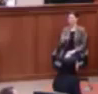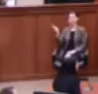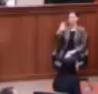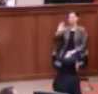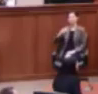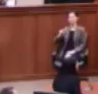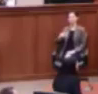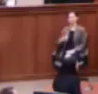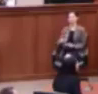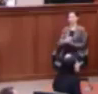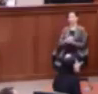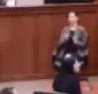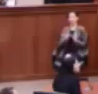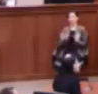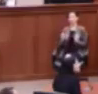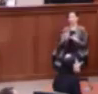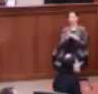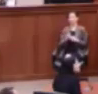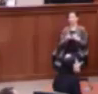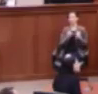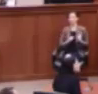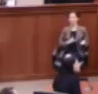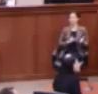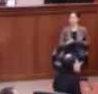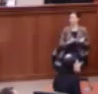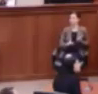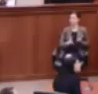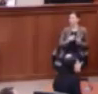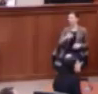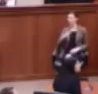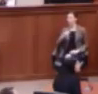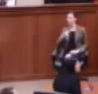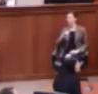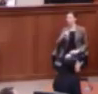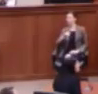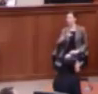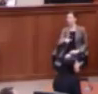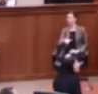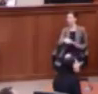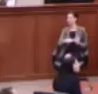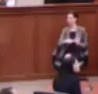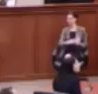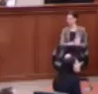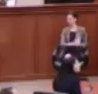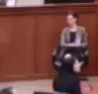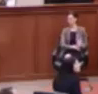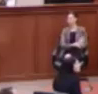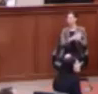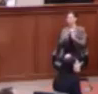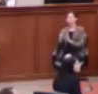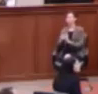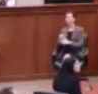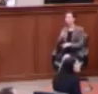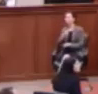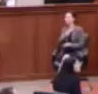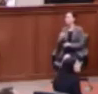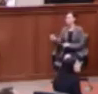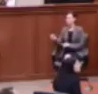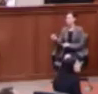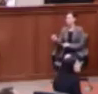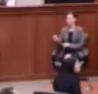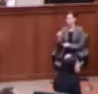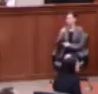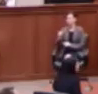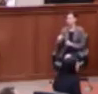previously only earned credentials along the customer service and hospitality lines. In terms of our transition rates with